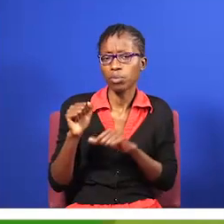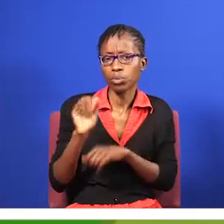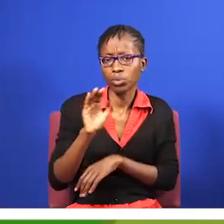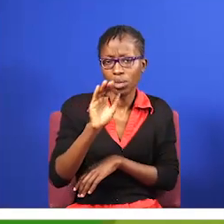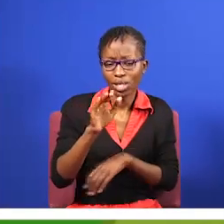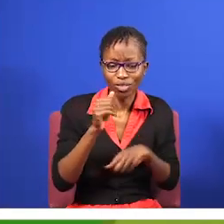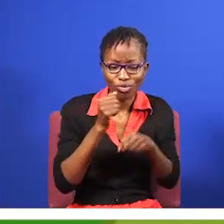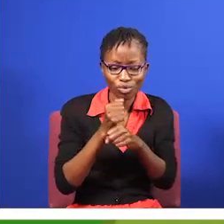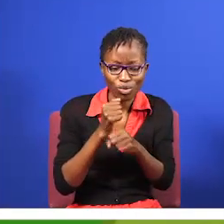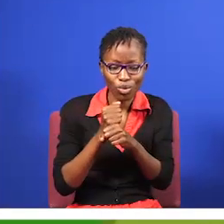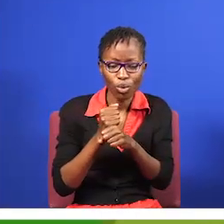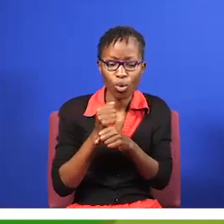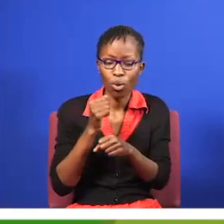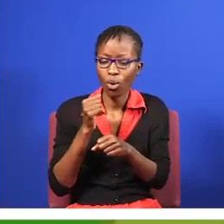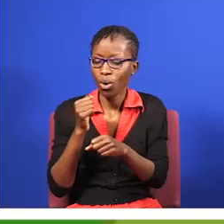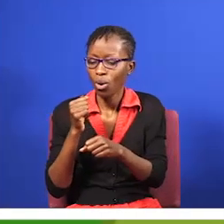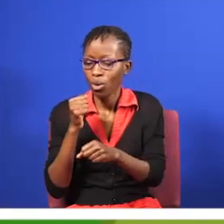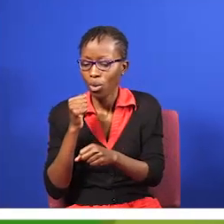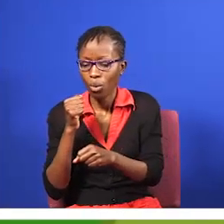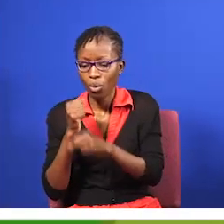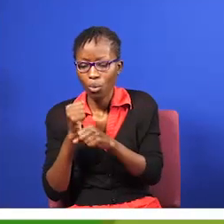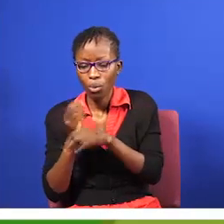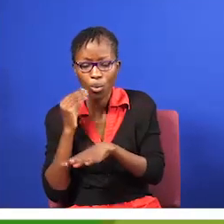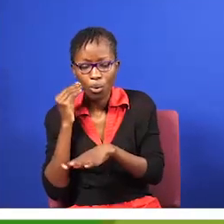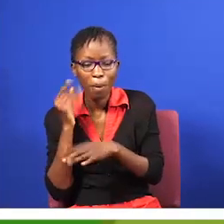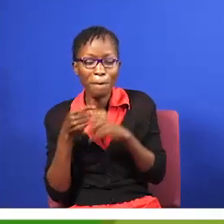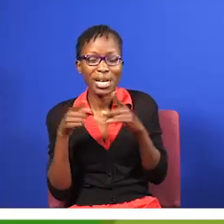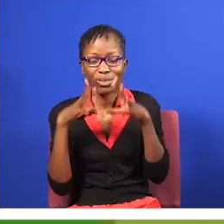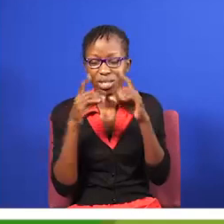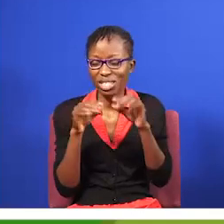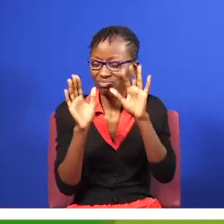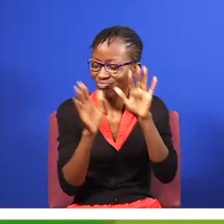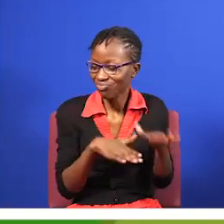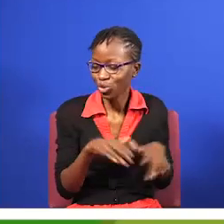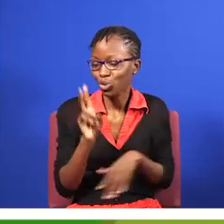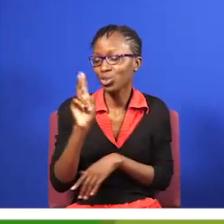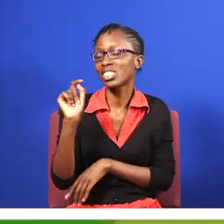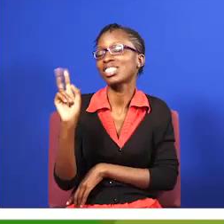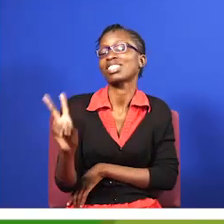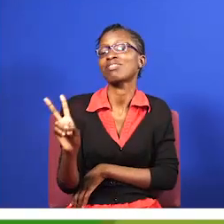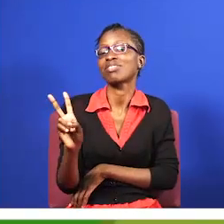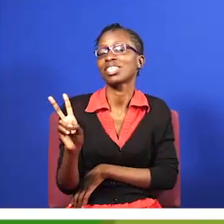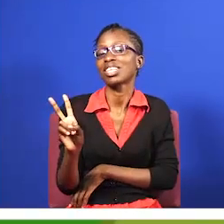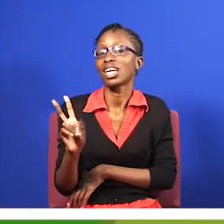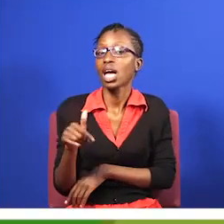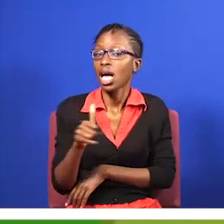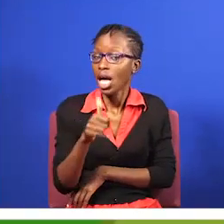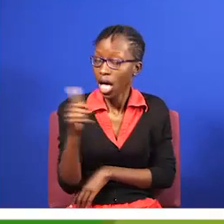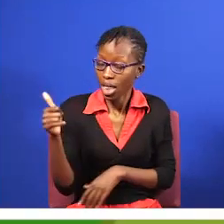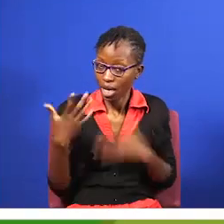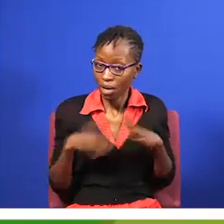their assignment. Some people, you choose to watch the TV instead of doing their assignments.